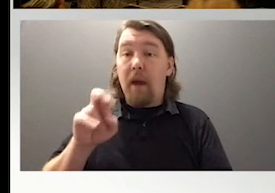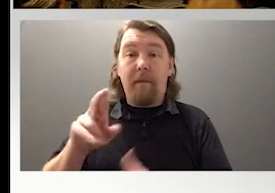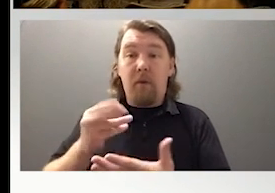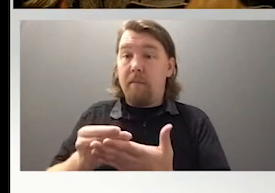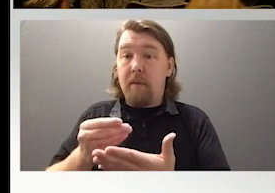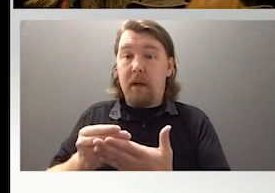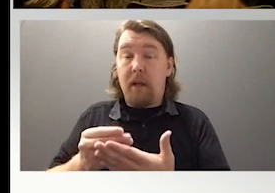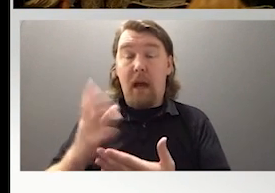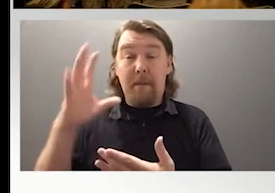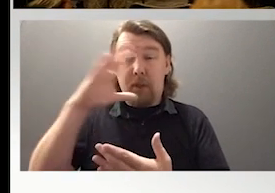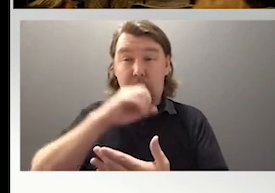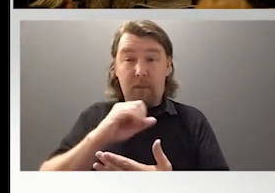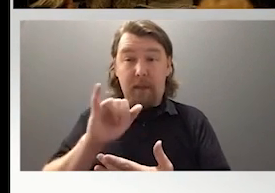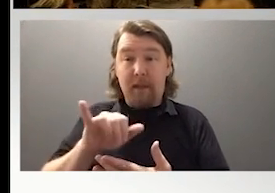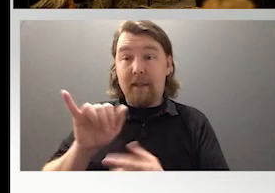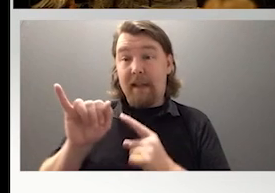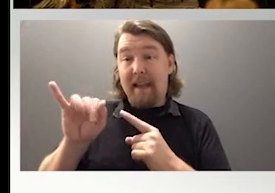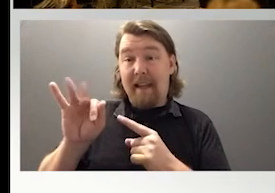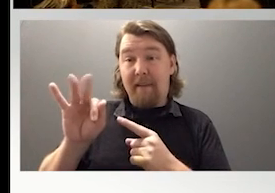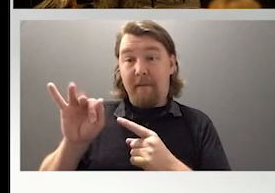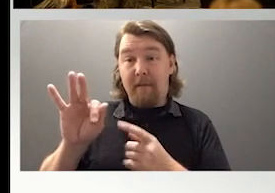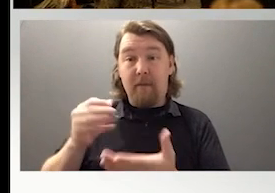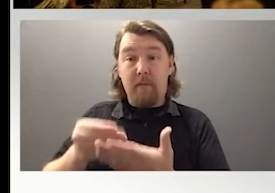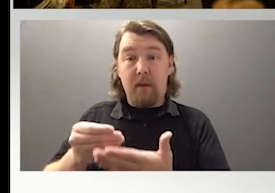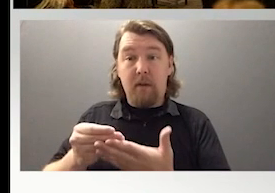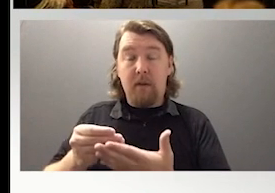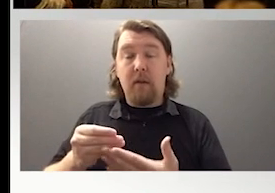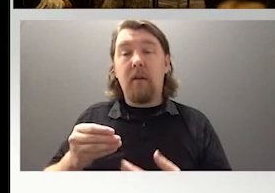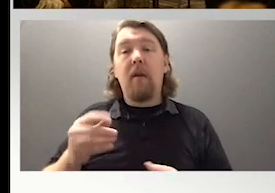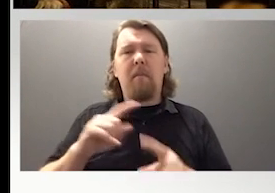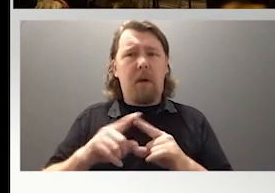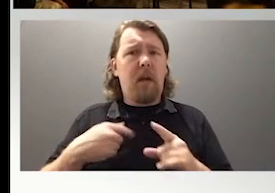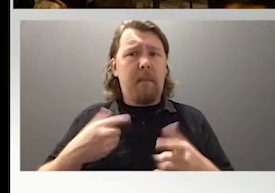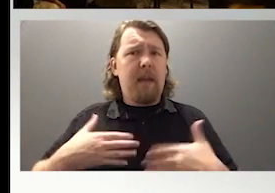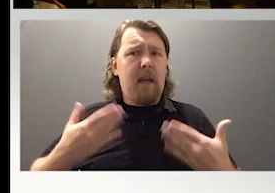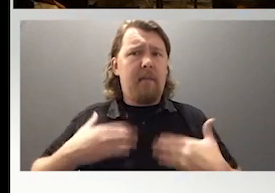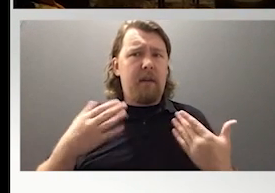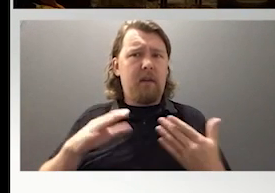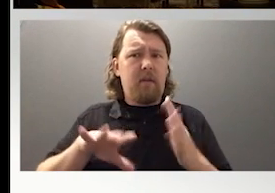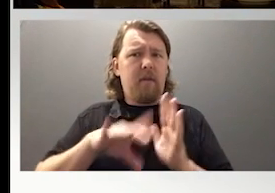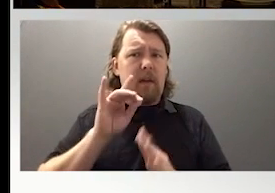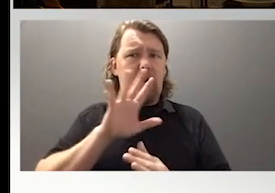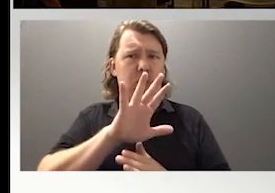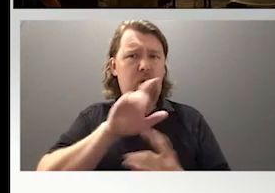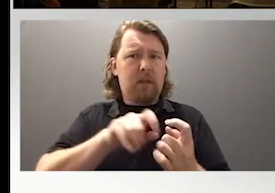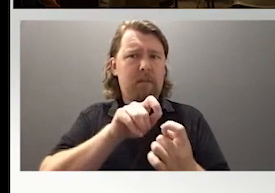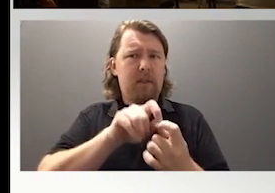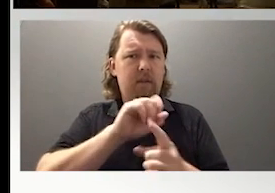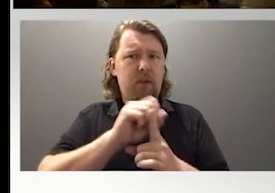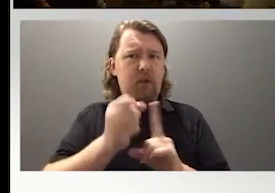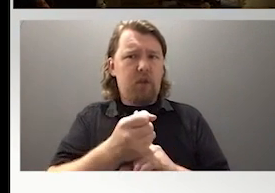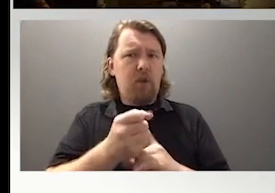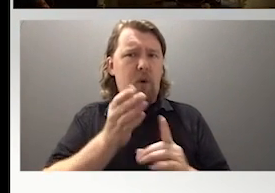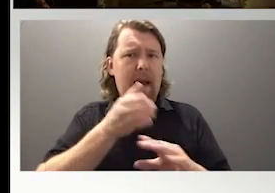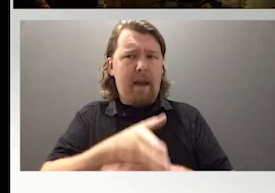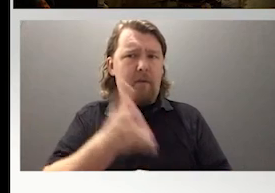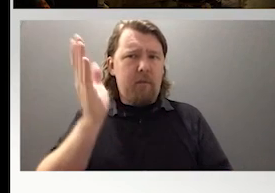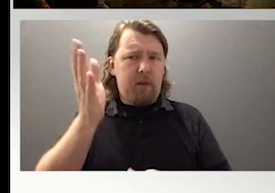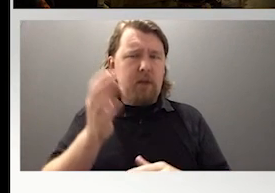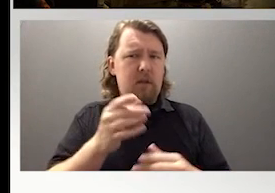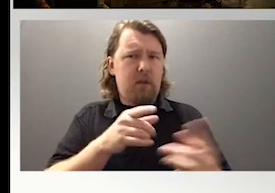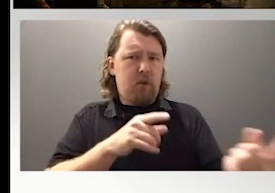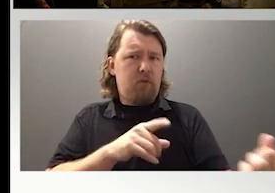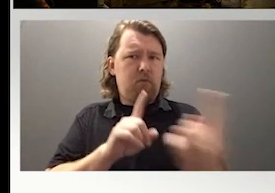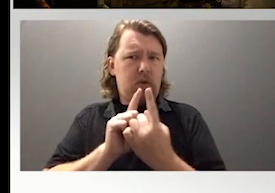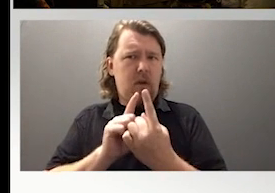have been, I'm assuming, IFS funds. But I'll be happy to find out if after the presentation is over, you give me your name, I'll go, I look,